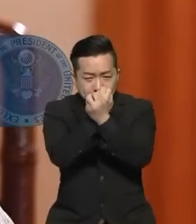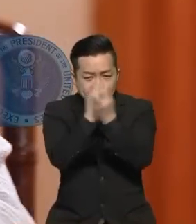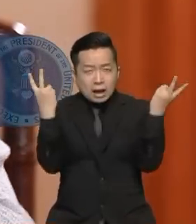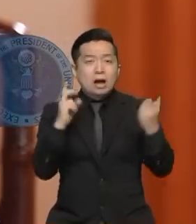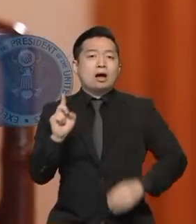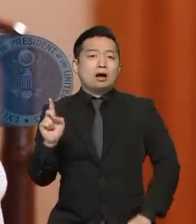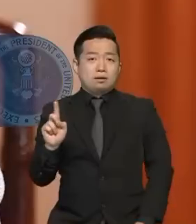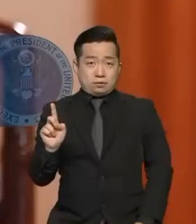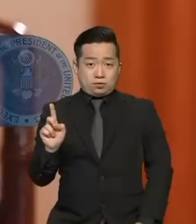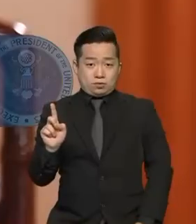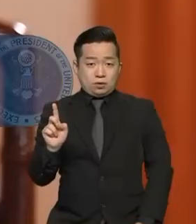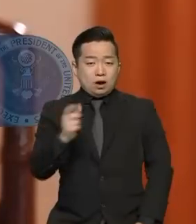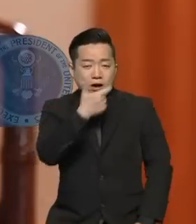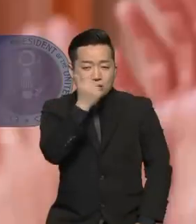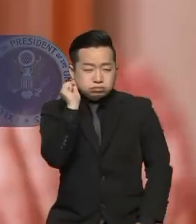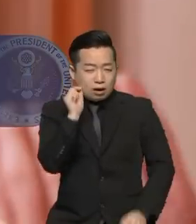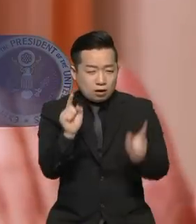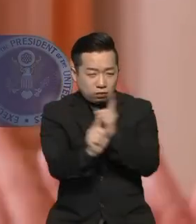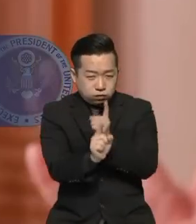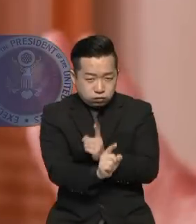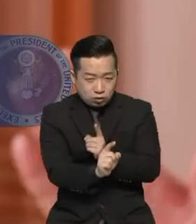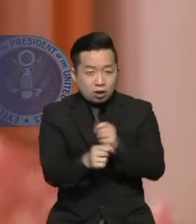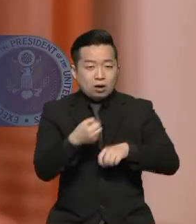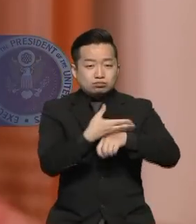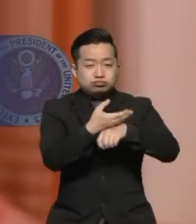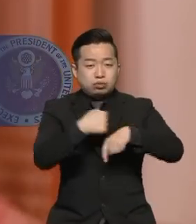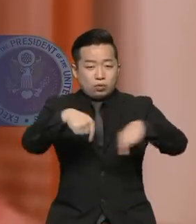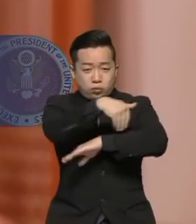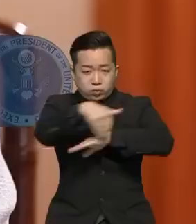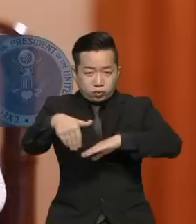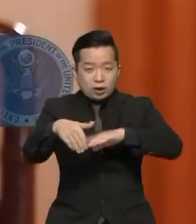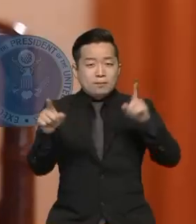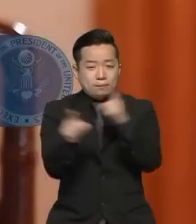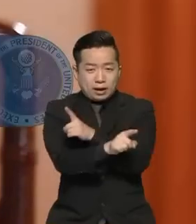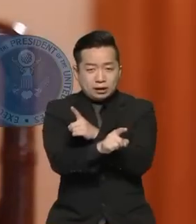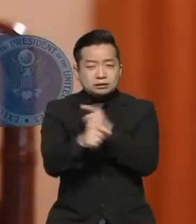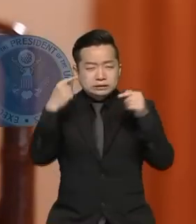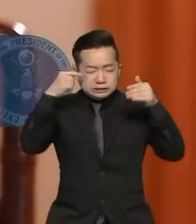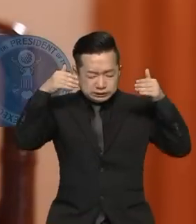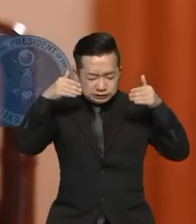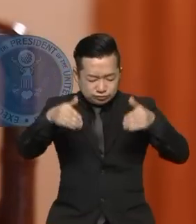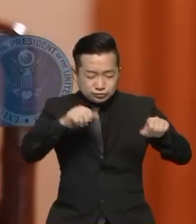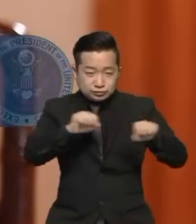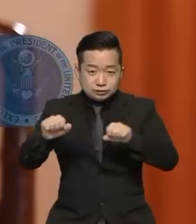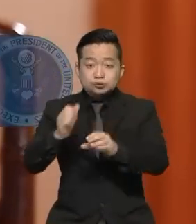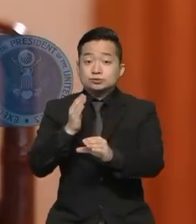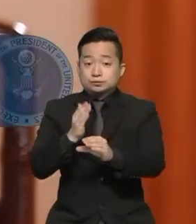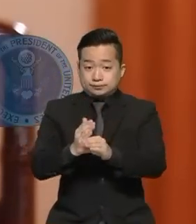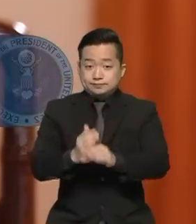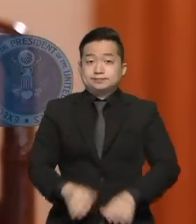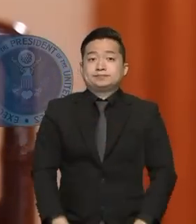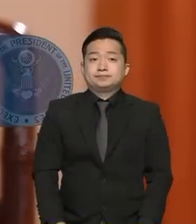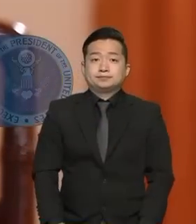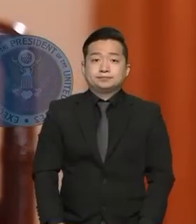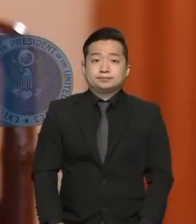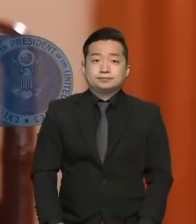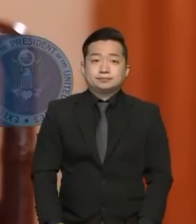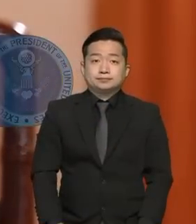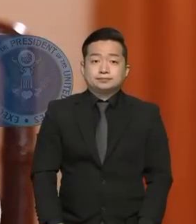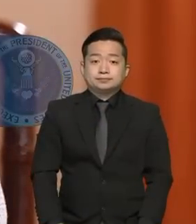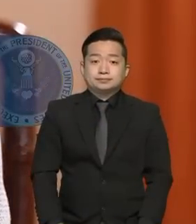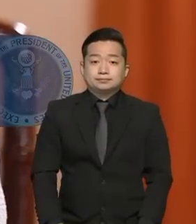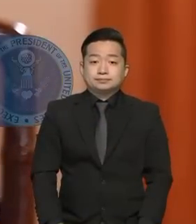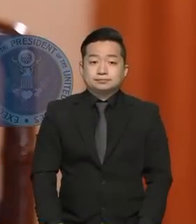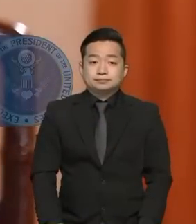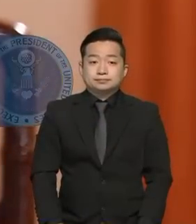a real focus from us in terms of our trade policy, how we can adjust our trade policies